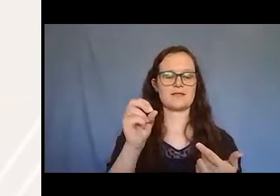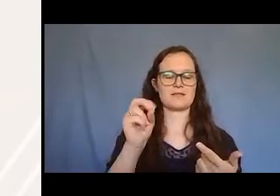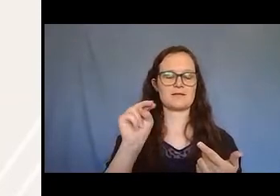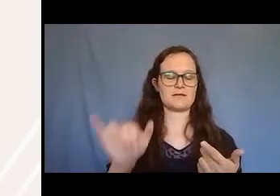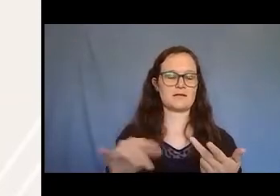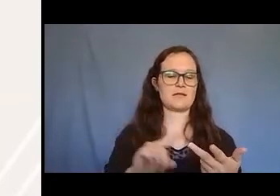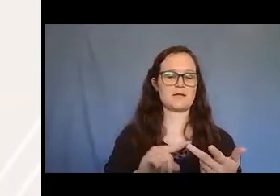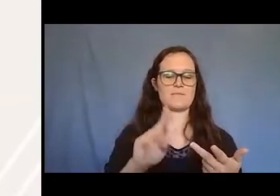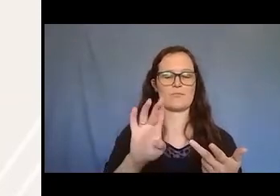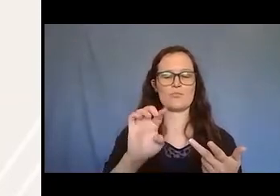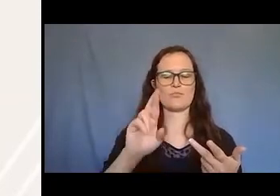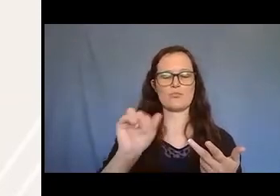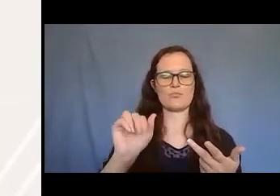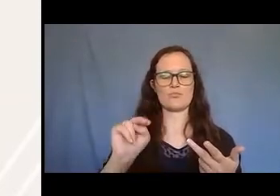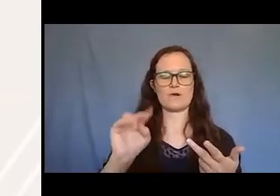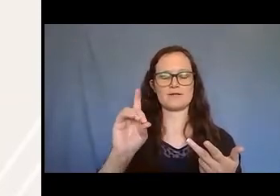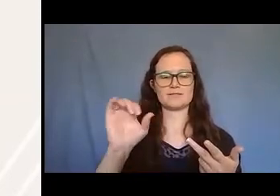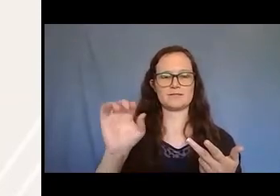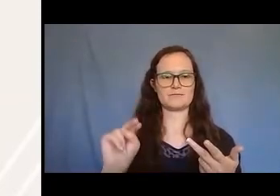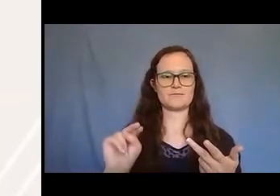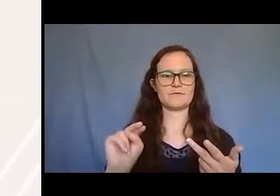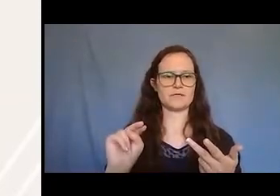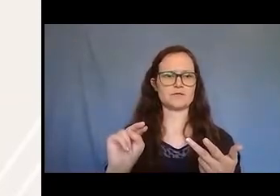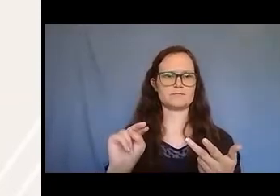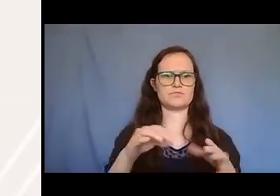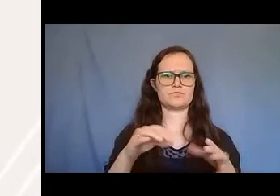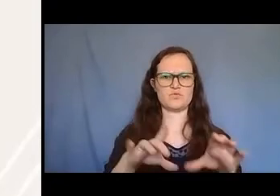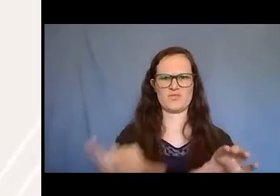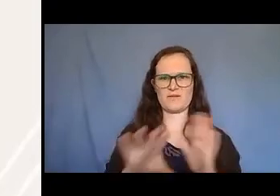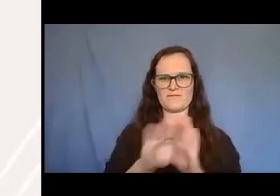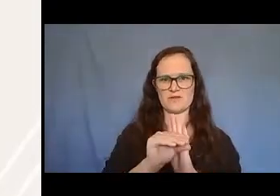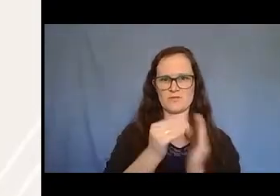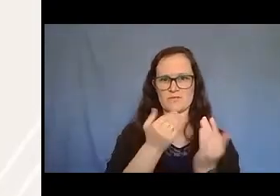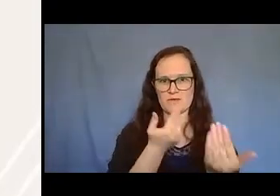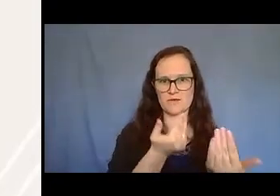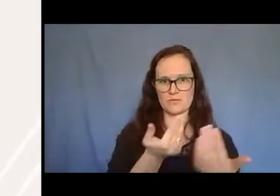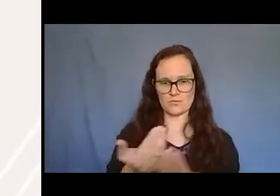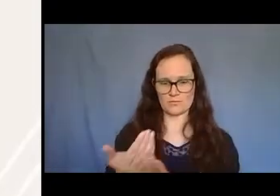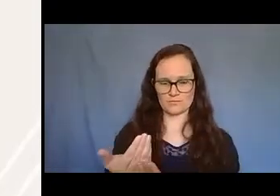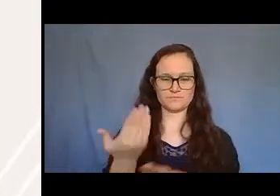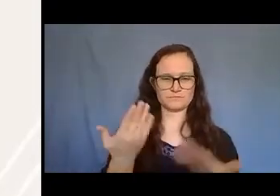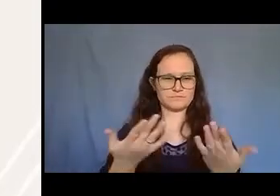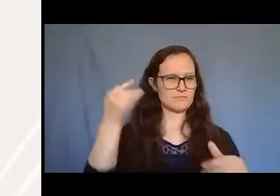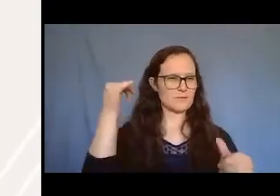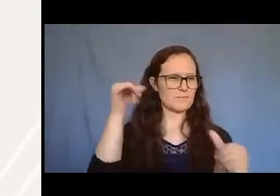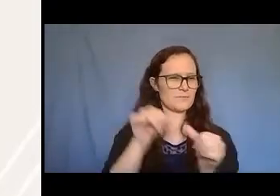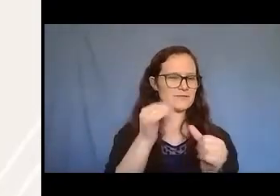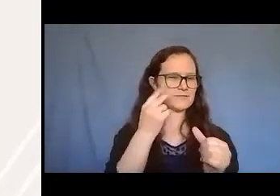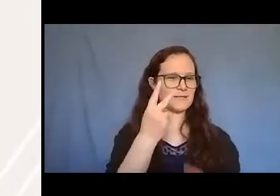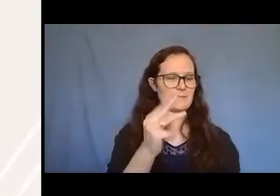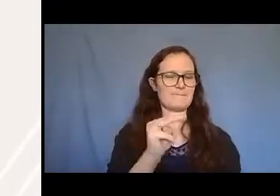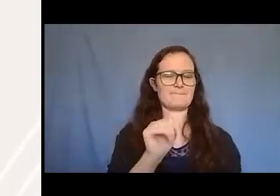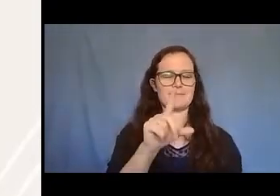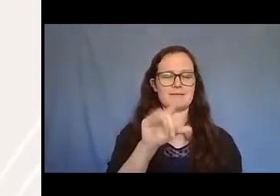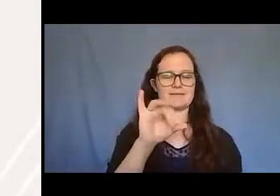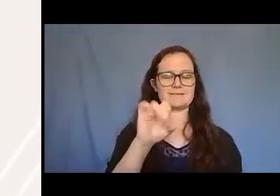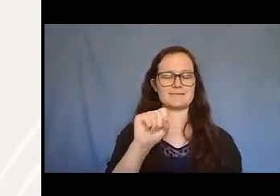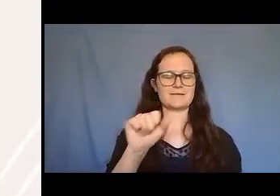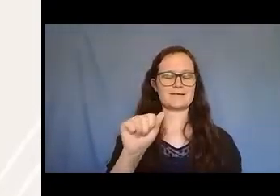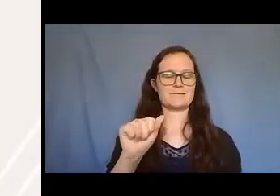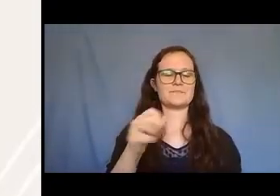for their help in putting that video together. You may remember seeing Alyssa and Anthony